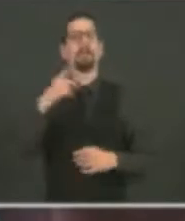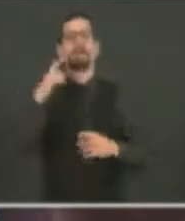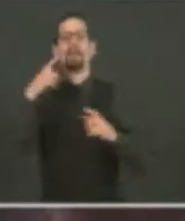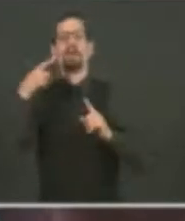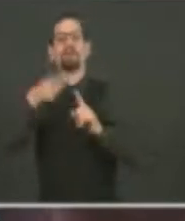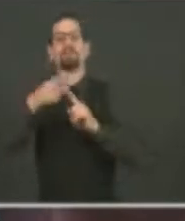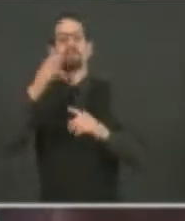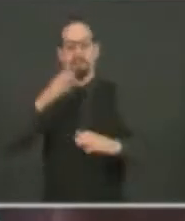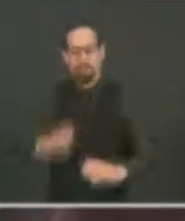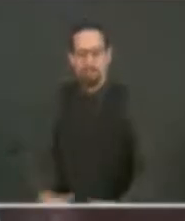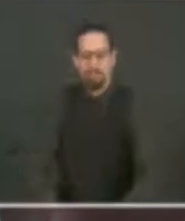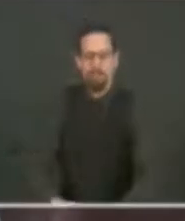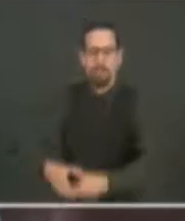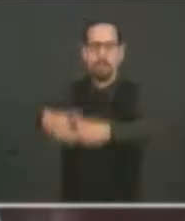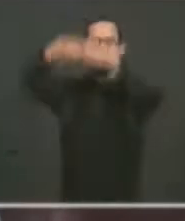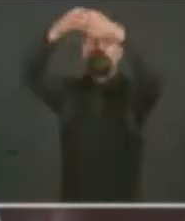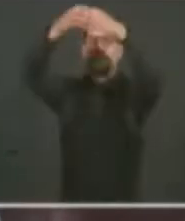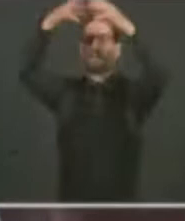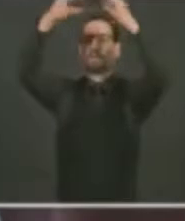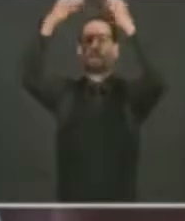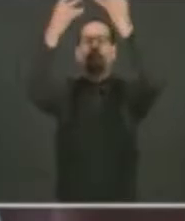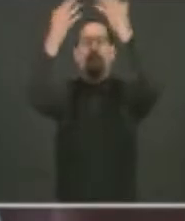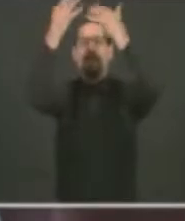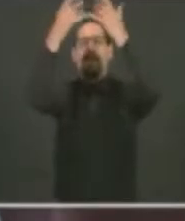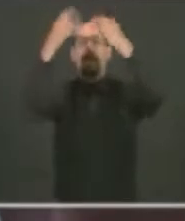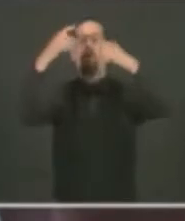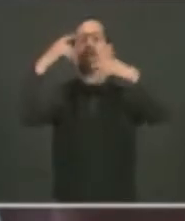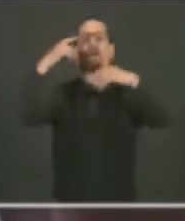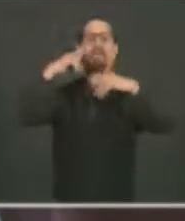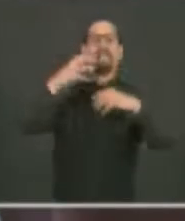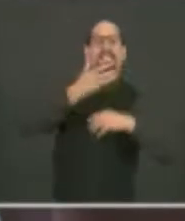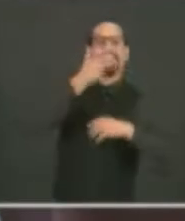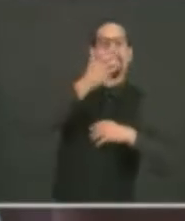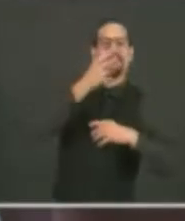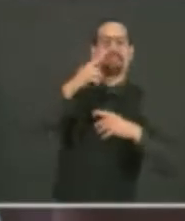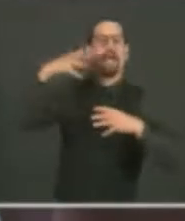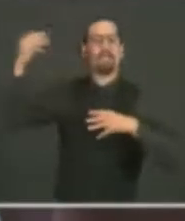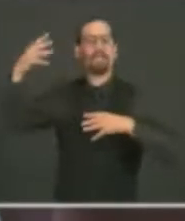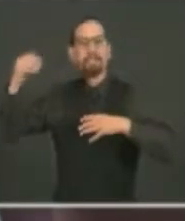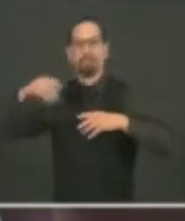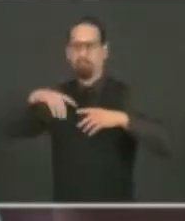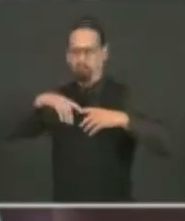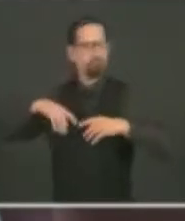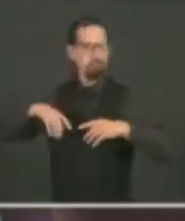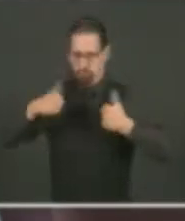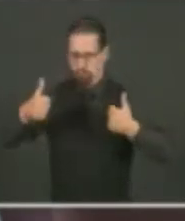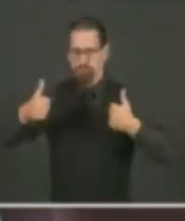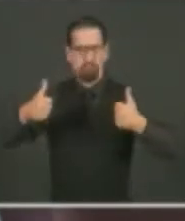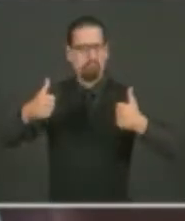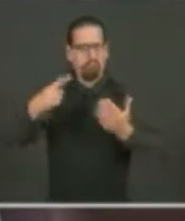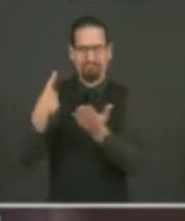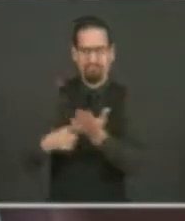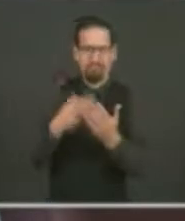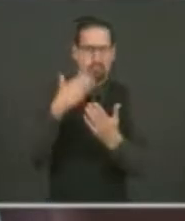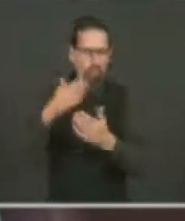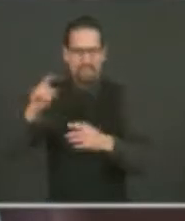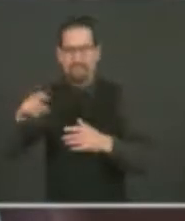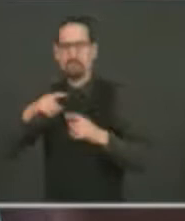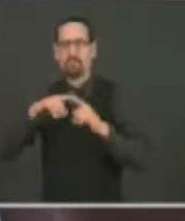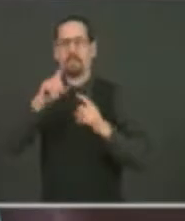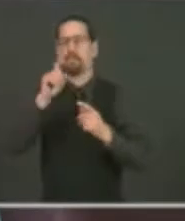and hard to find. So I'm sorry, I'd have to get you the details of exactly where that